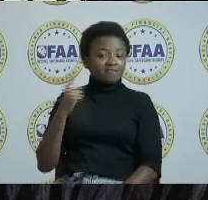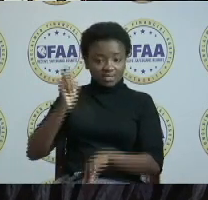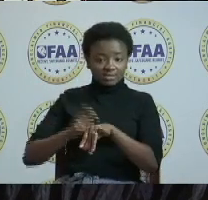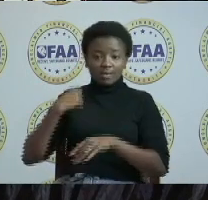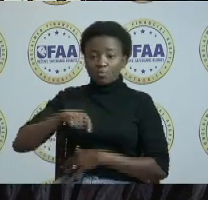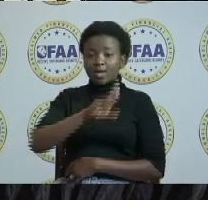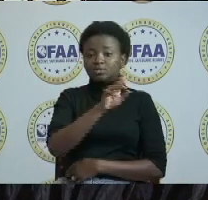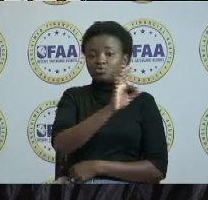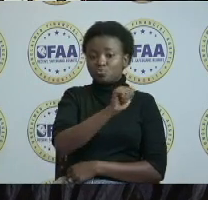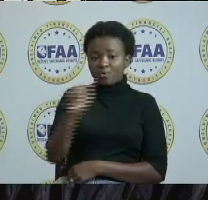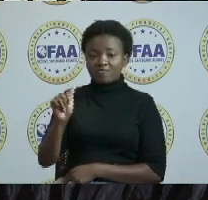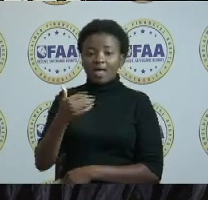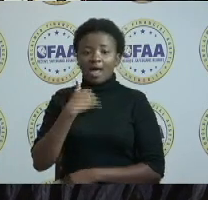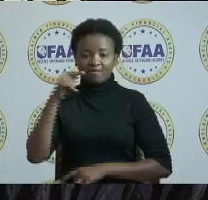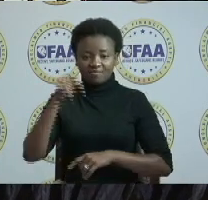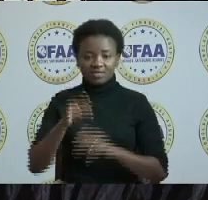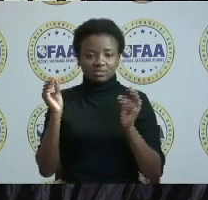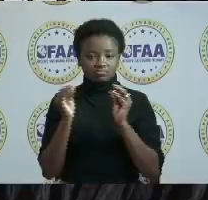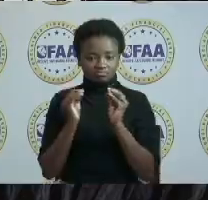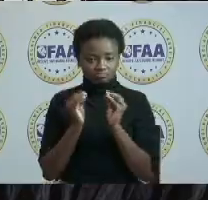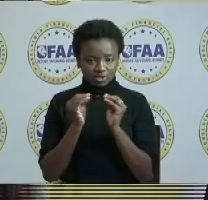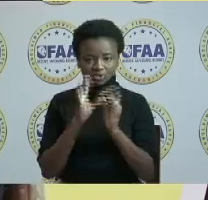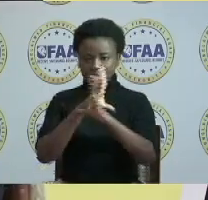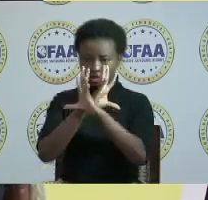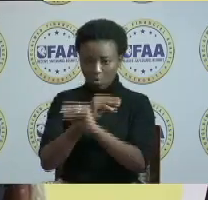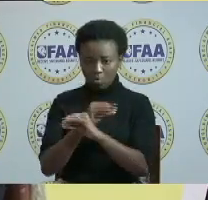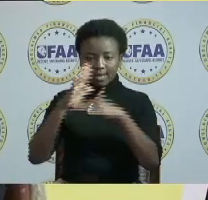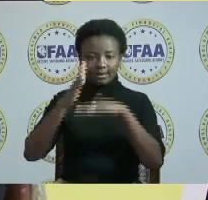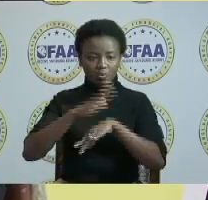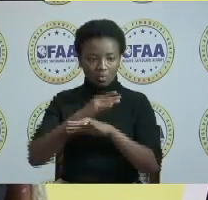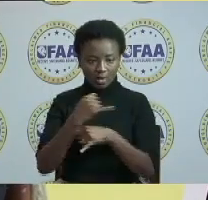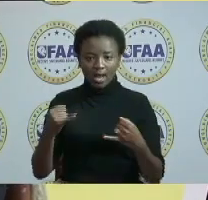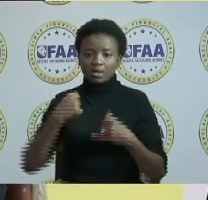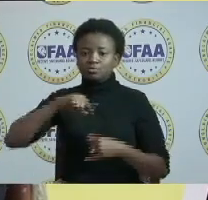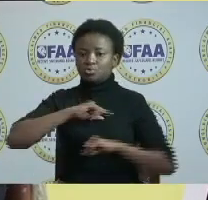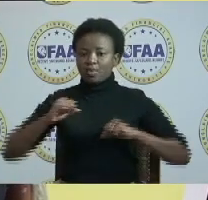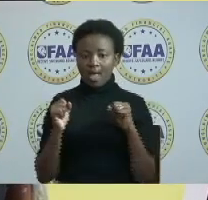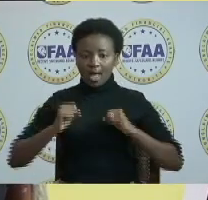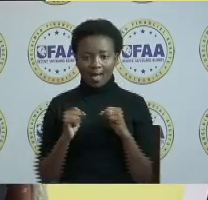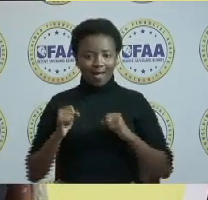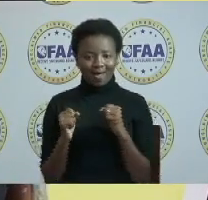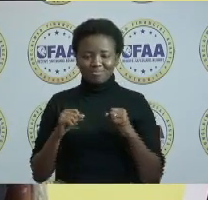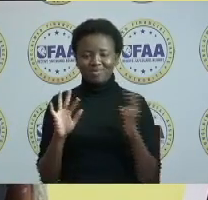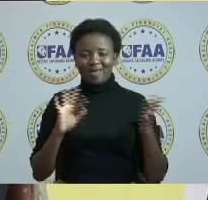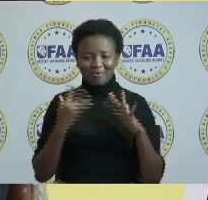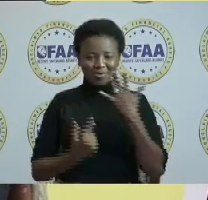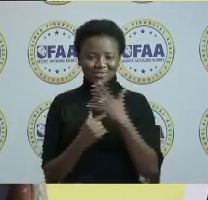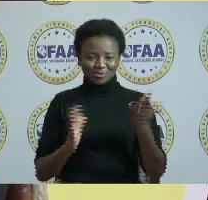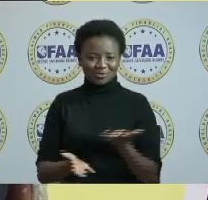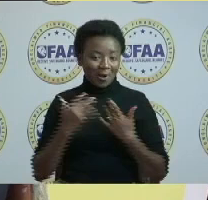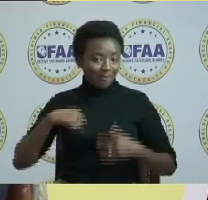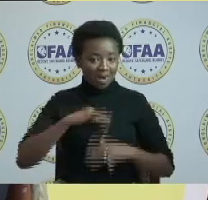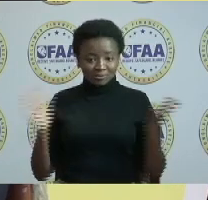undertaking such an initiative, and we are glad for the advancements in technology. So wherever